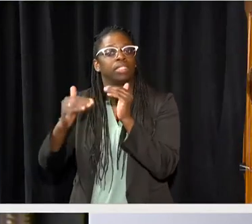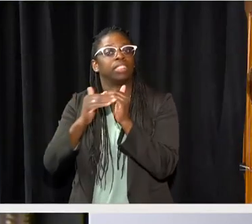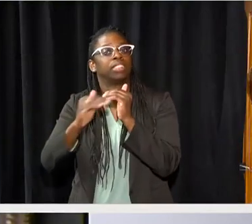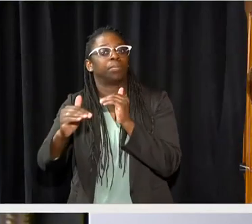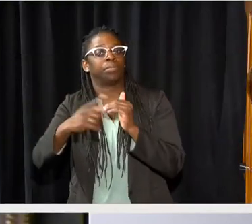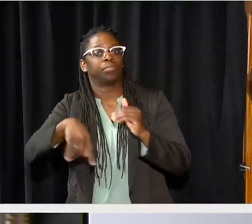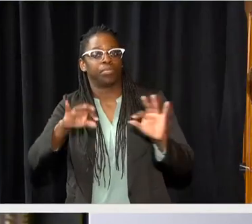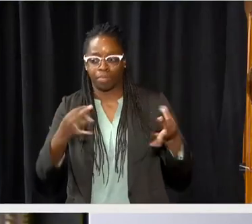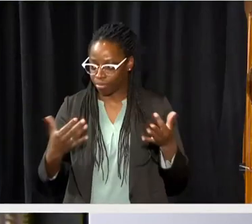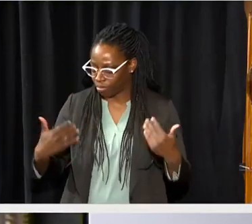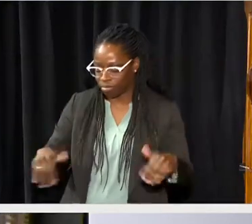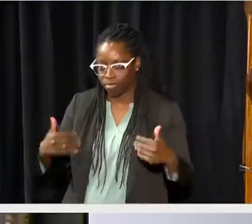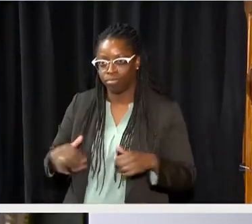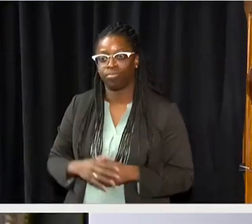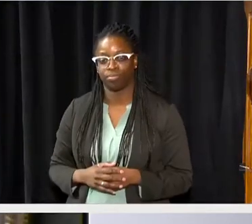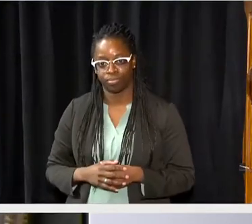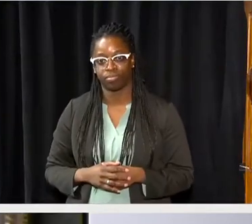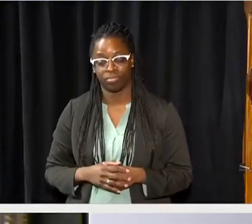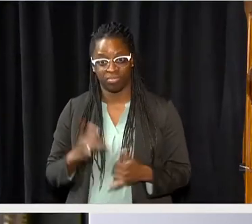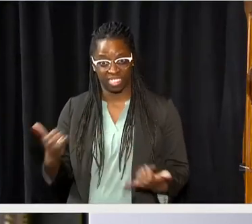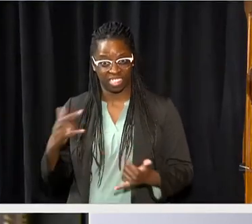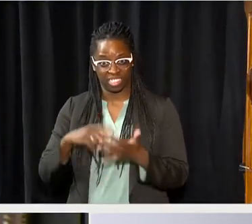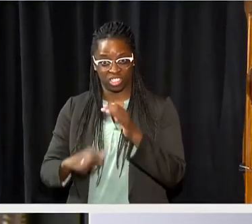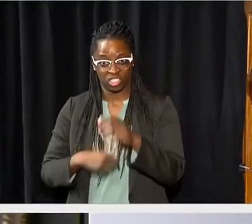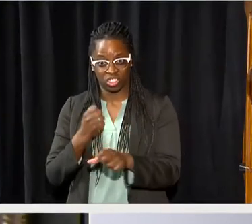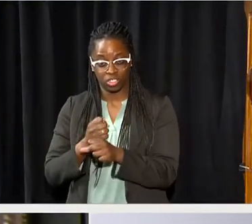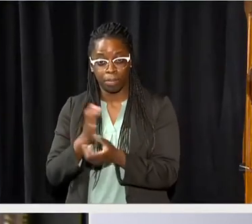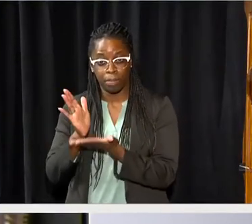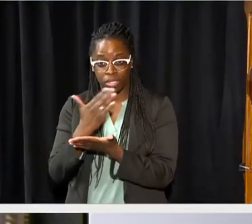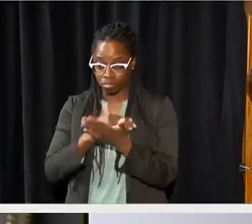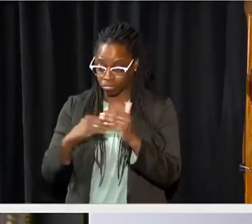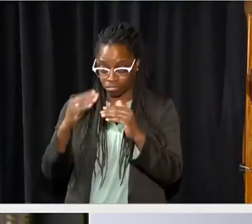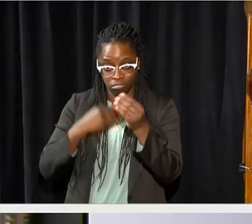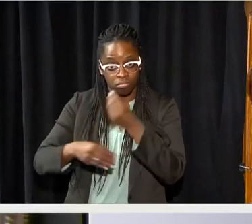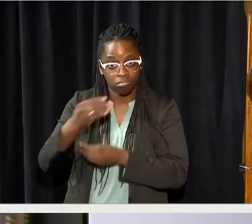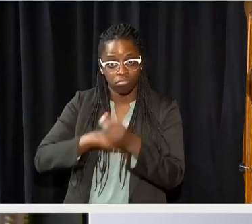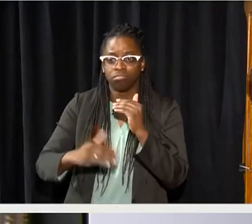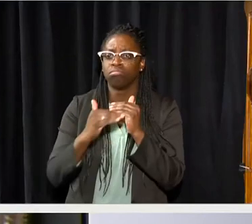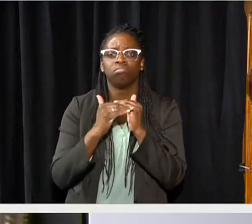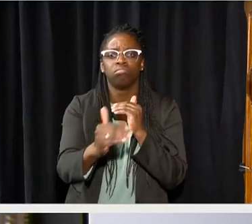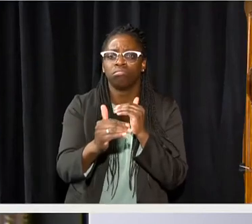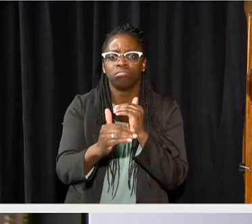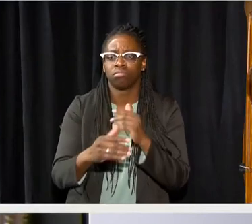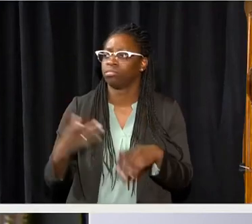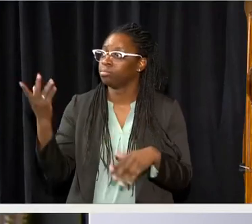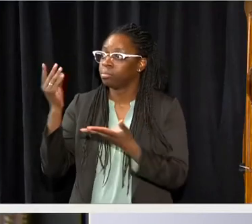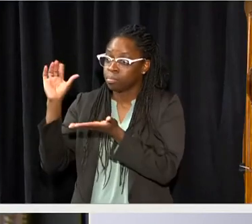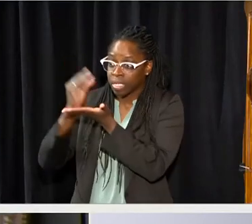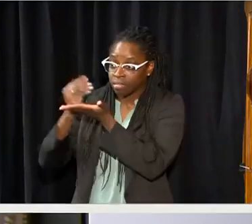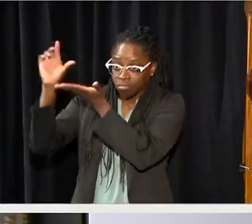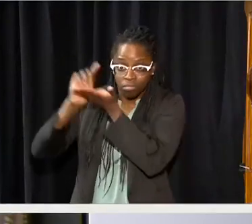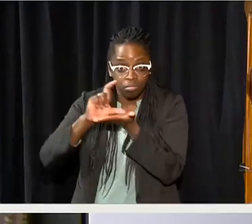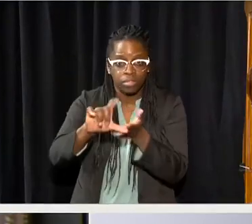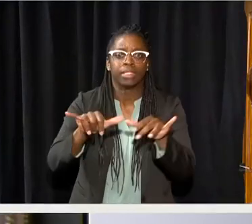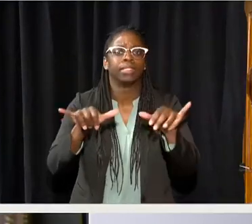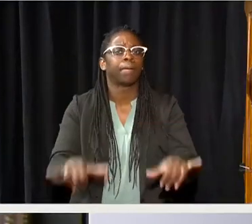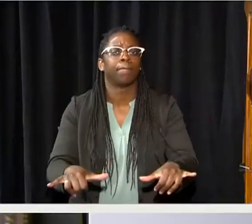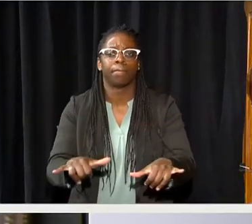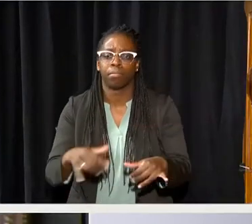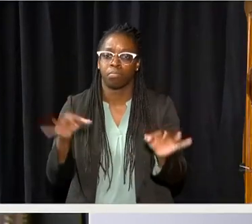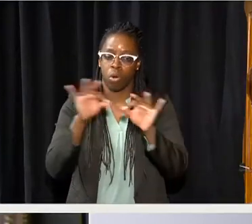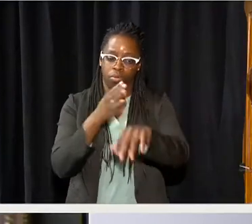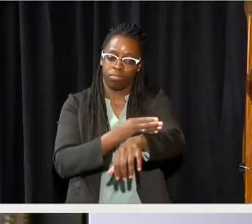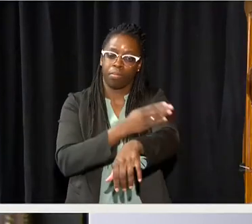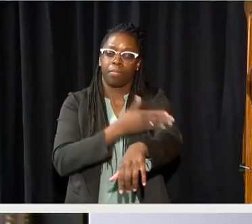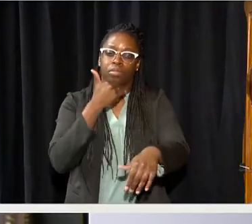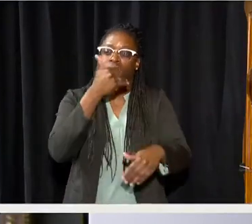financial help. This year's budget will keep that funding in place. But we need to go further. Yesterday,